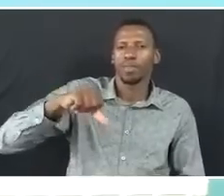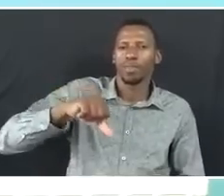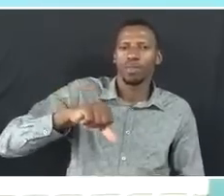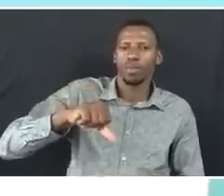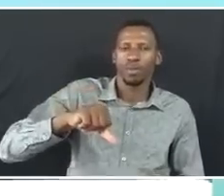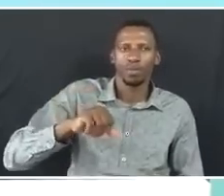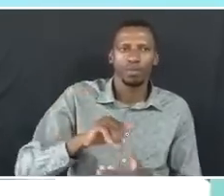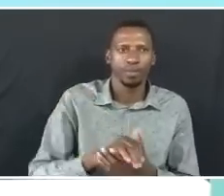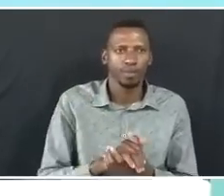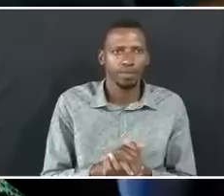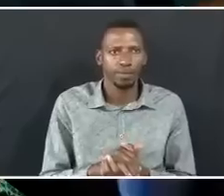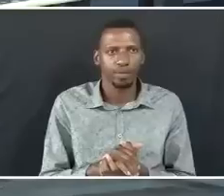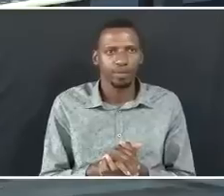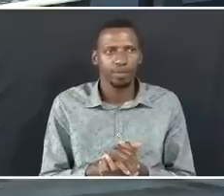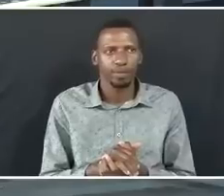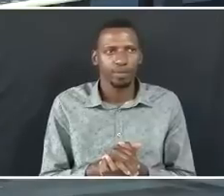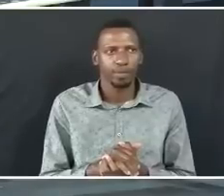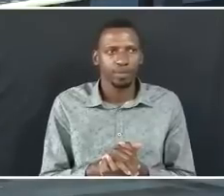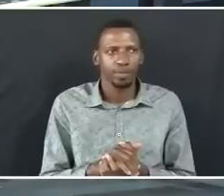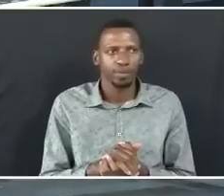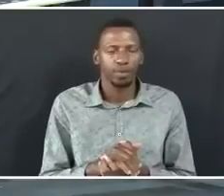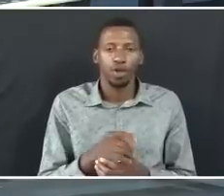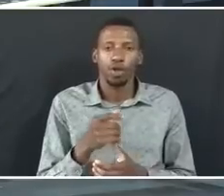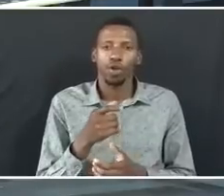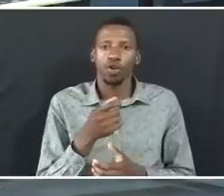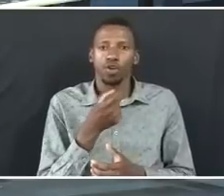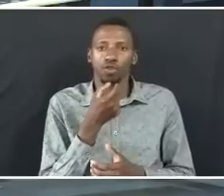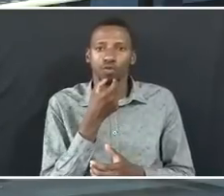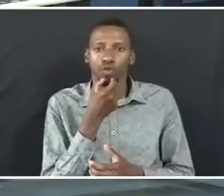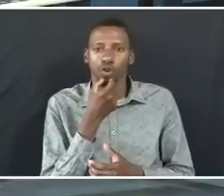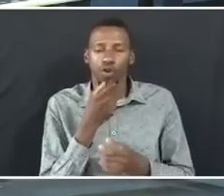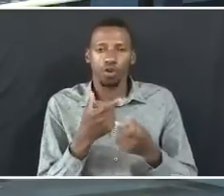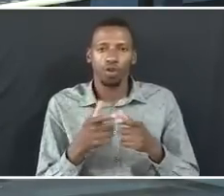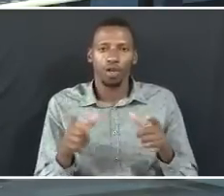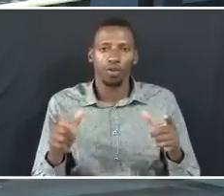In the Luo, I don't know other tribes. In the Luo,